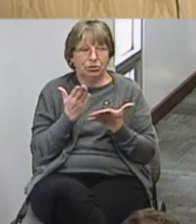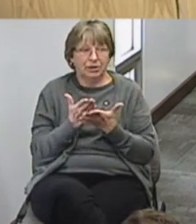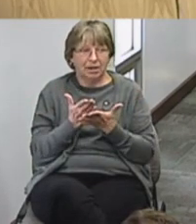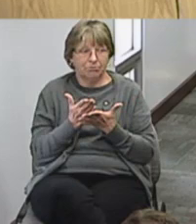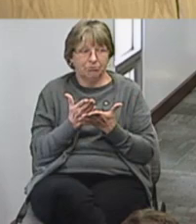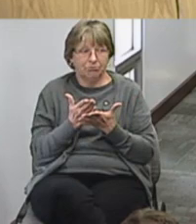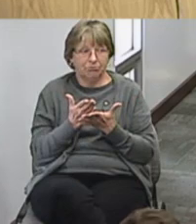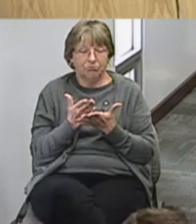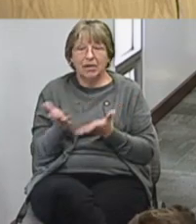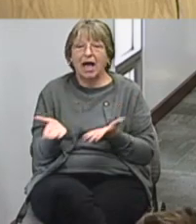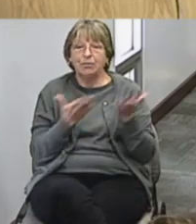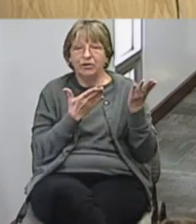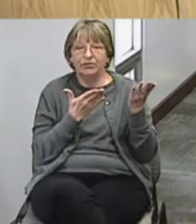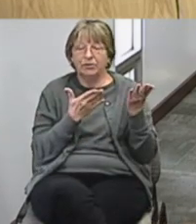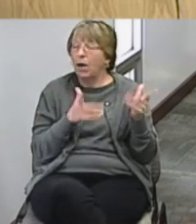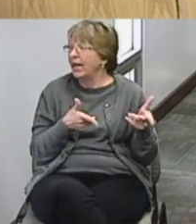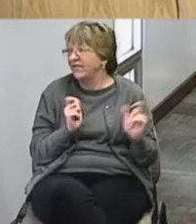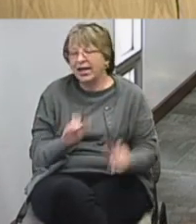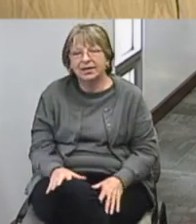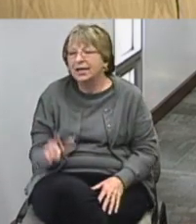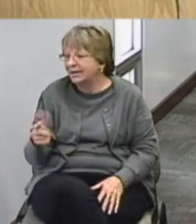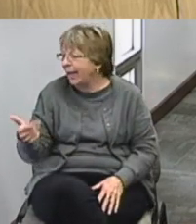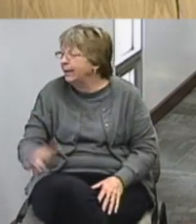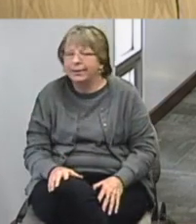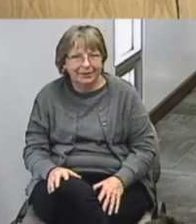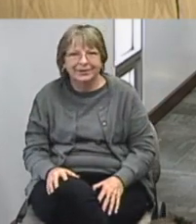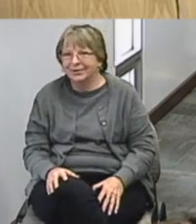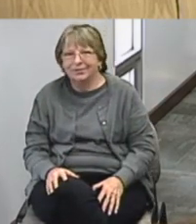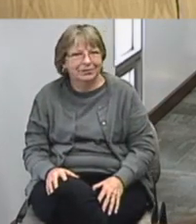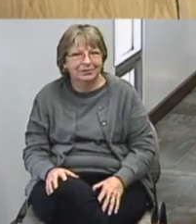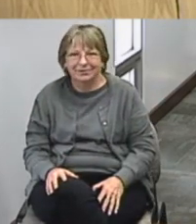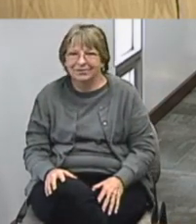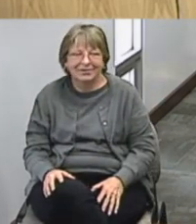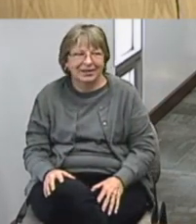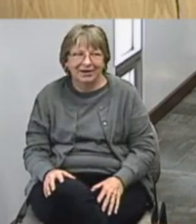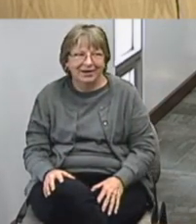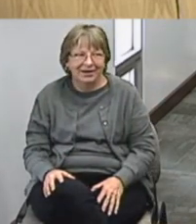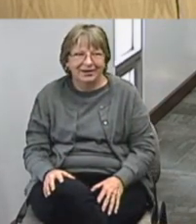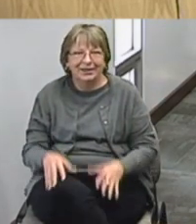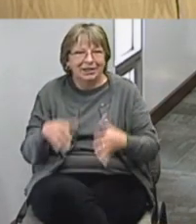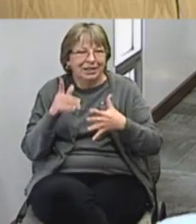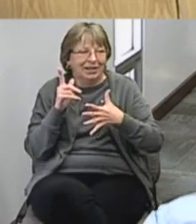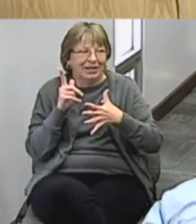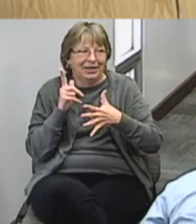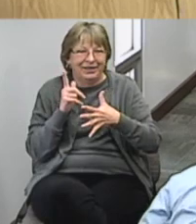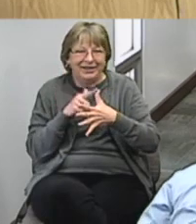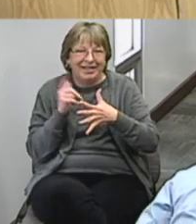So moved. Wow, that was fast. Second. Second. Second, sorry, I have a few. Roll, please.